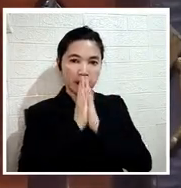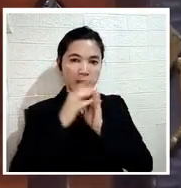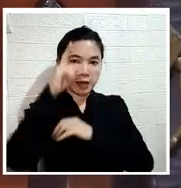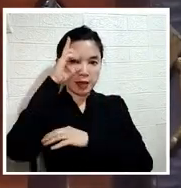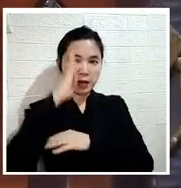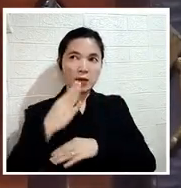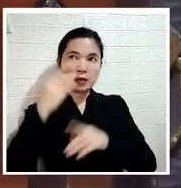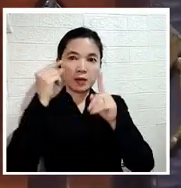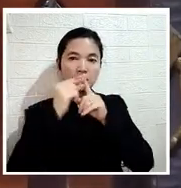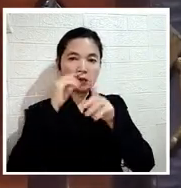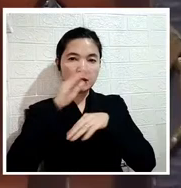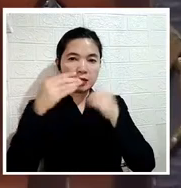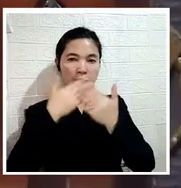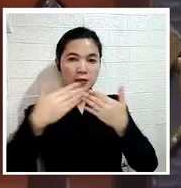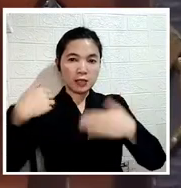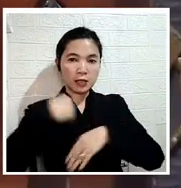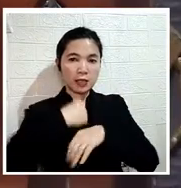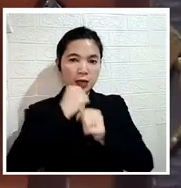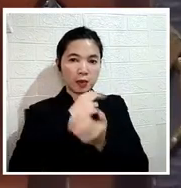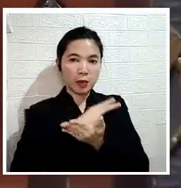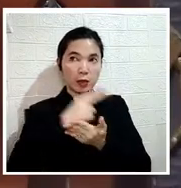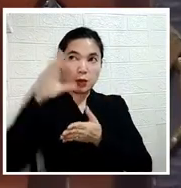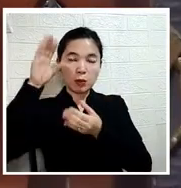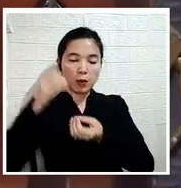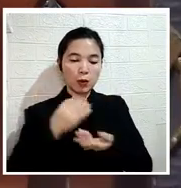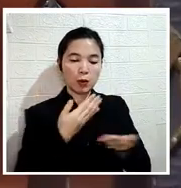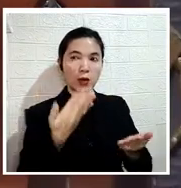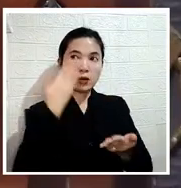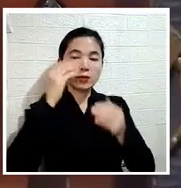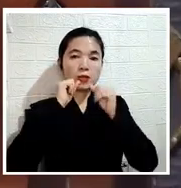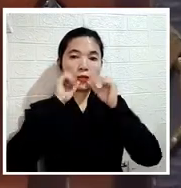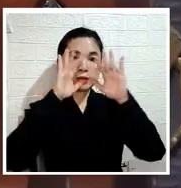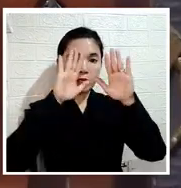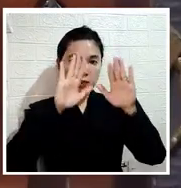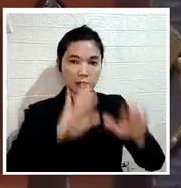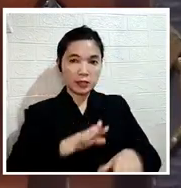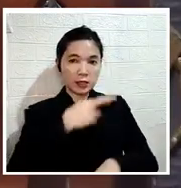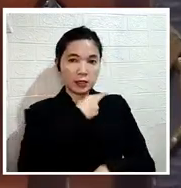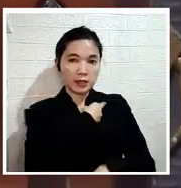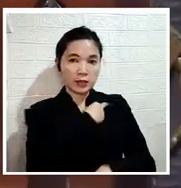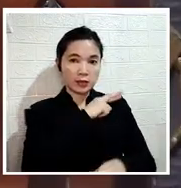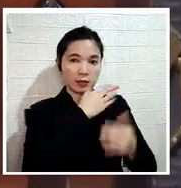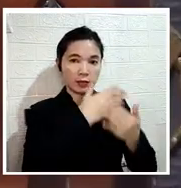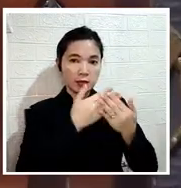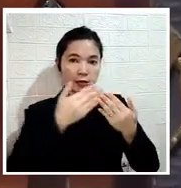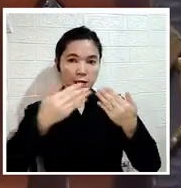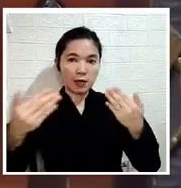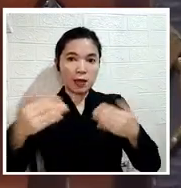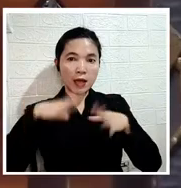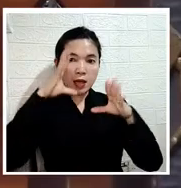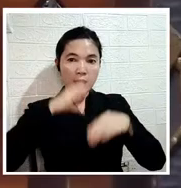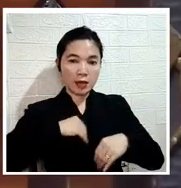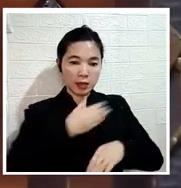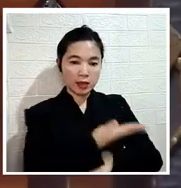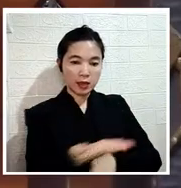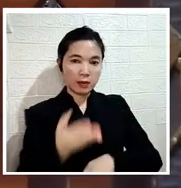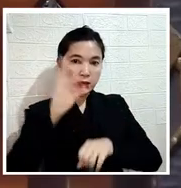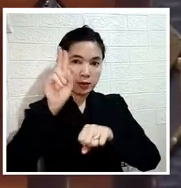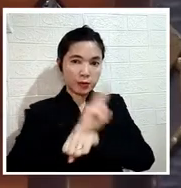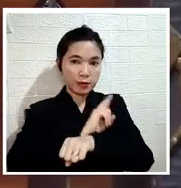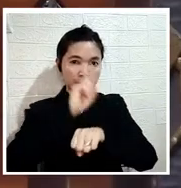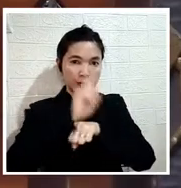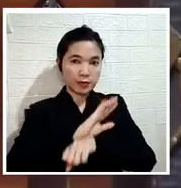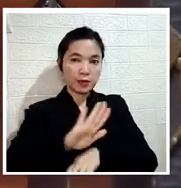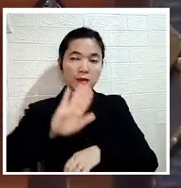all things are made holy, pour out your blessing on these religious articles and grant that anyone who uses them